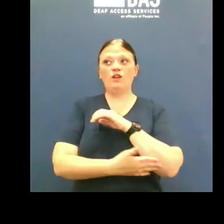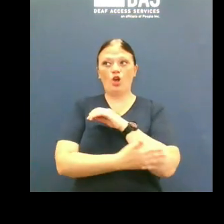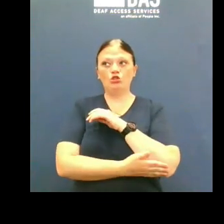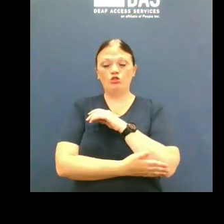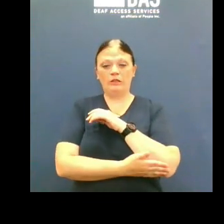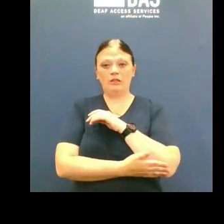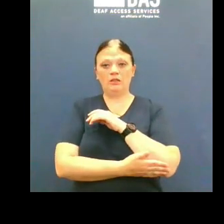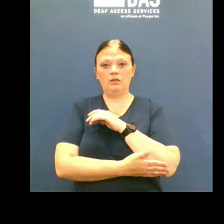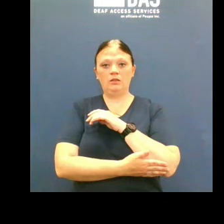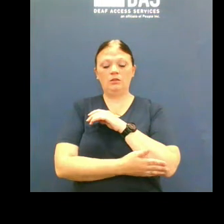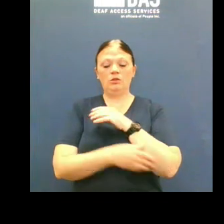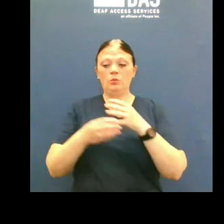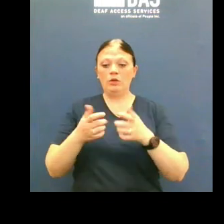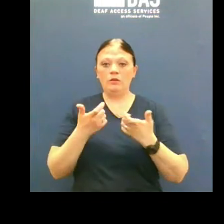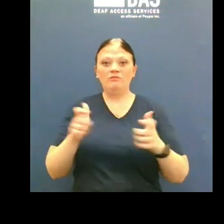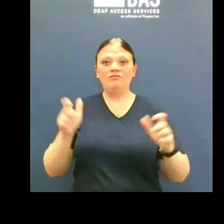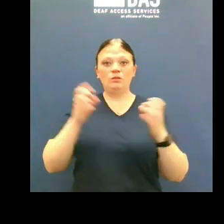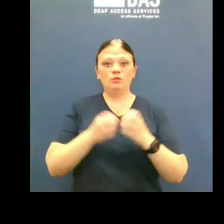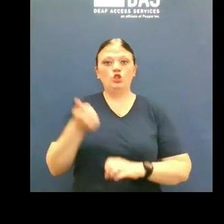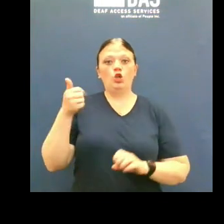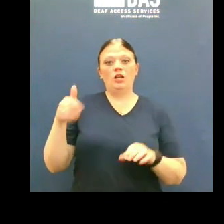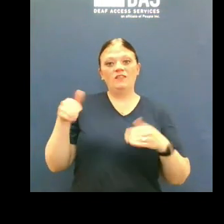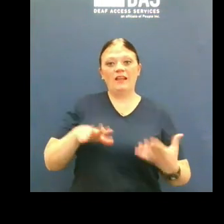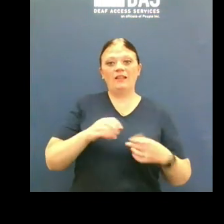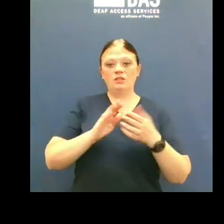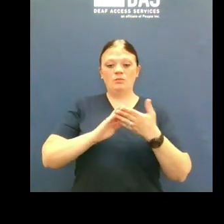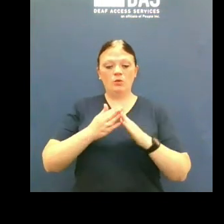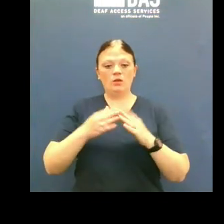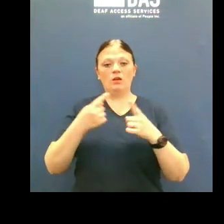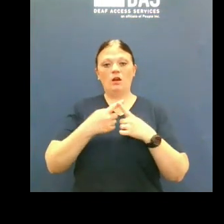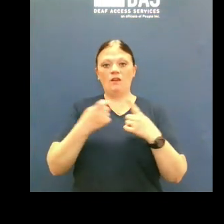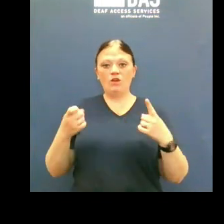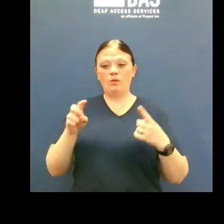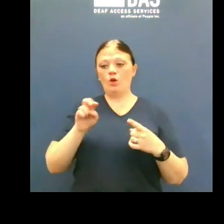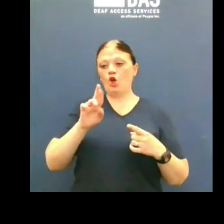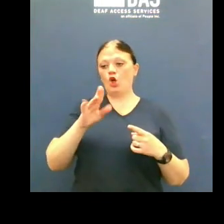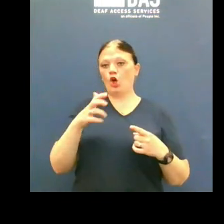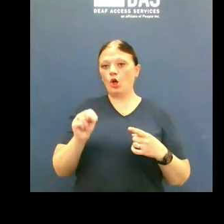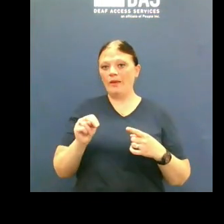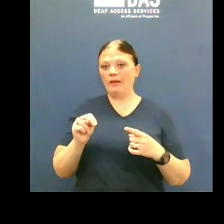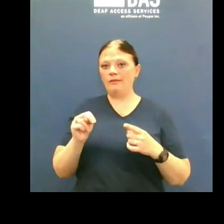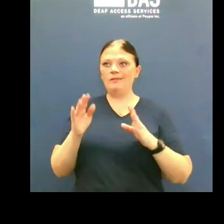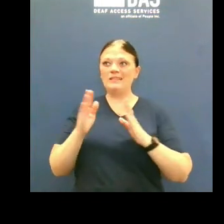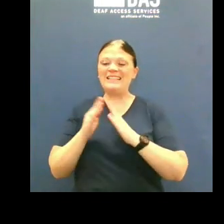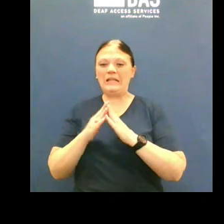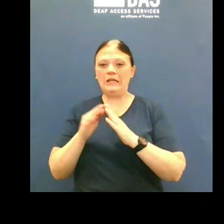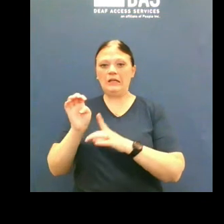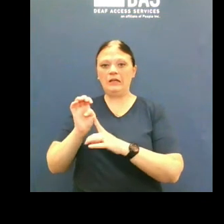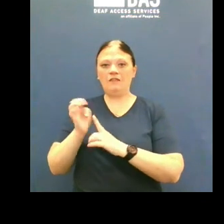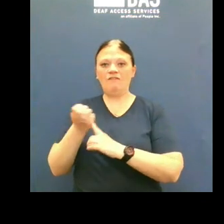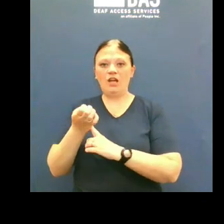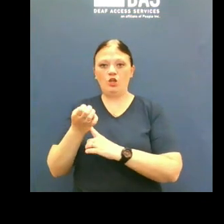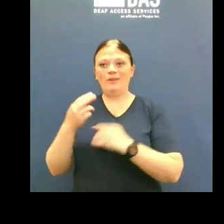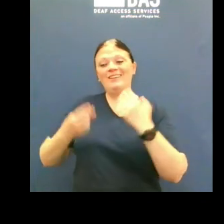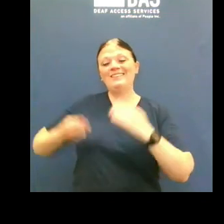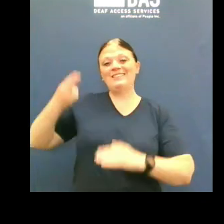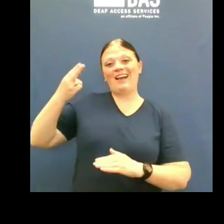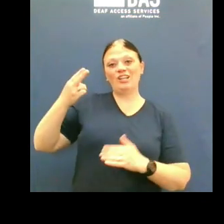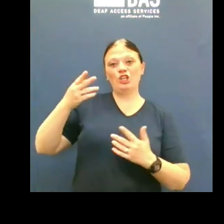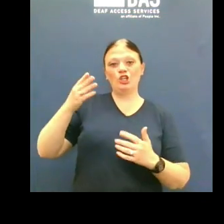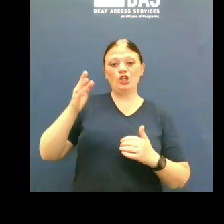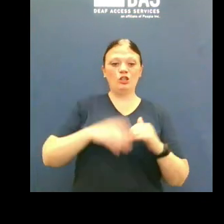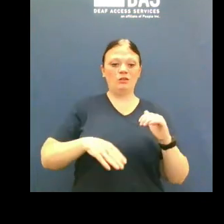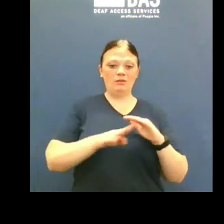where the vast majority of the deaths in a community are coming from an urban environment, a city environment, much higher than they should based on